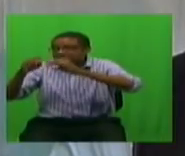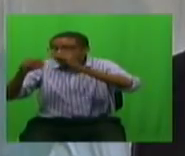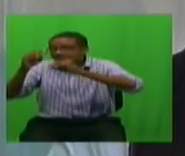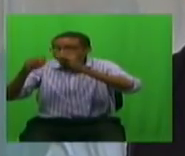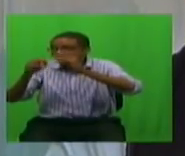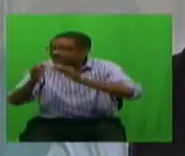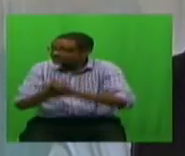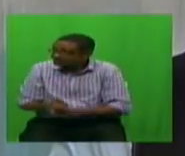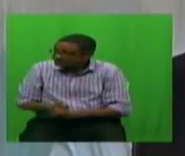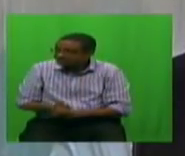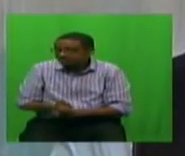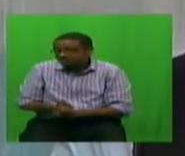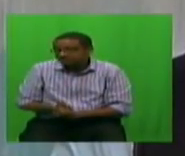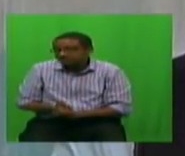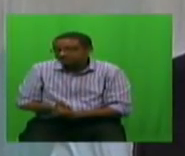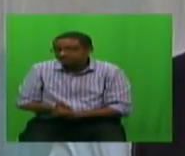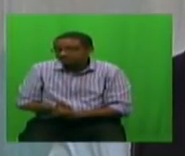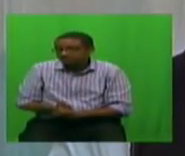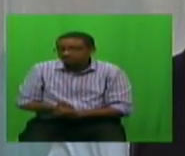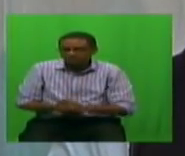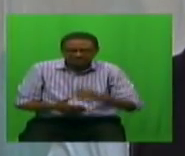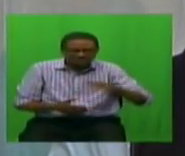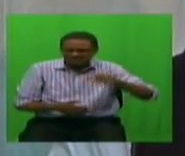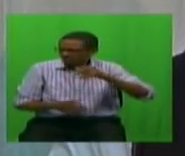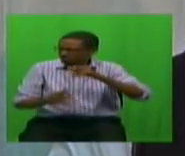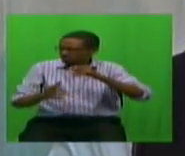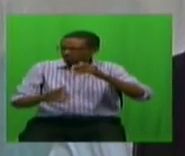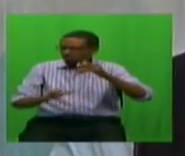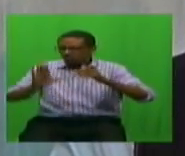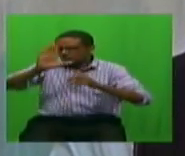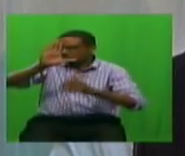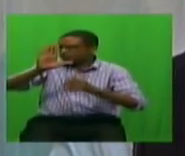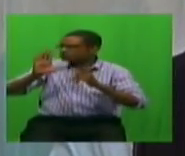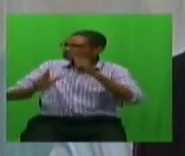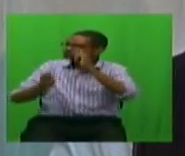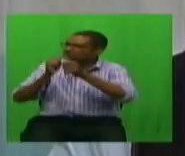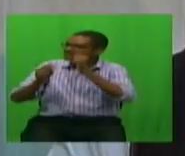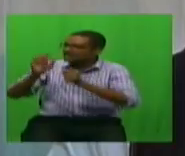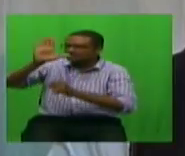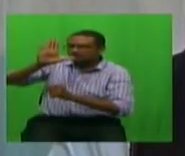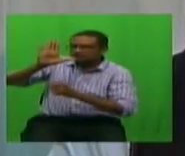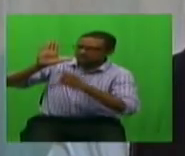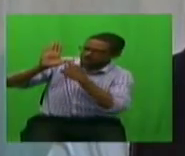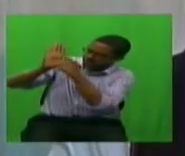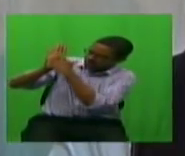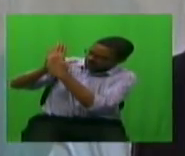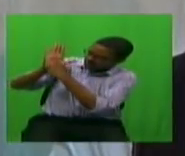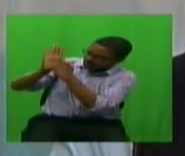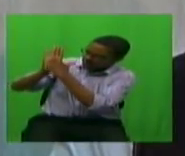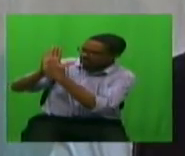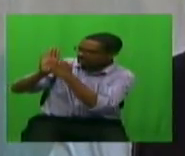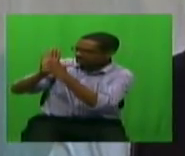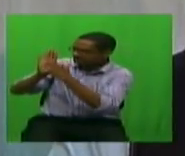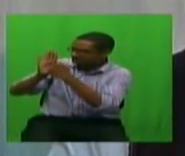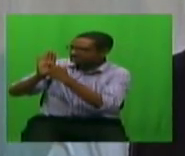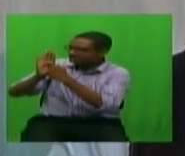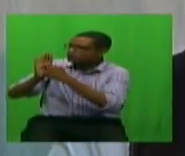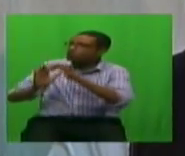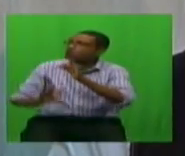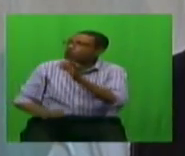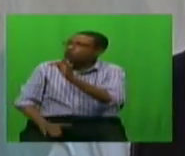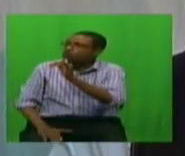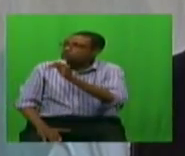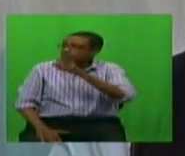floodplains throughout the whole of central Trinidad, even coming out of the Mayaro area and across Trinidad. And